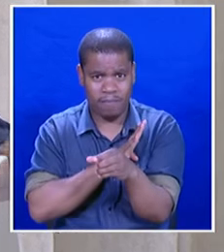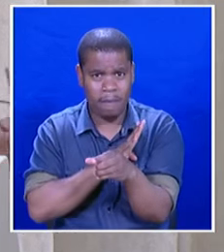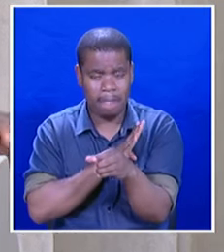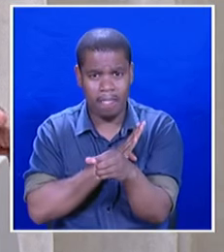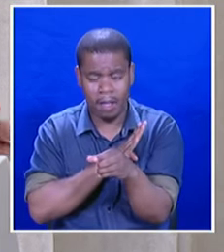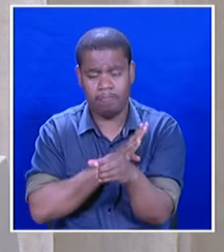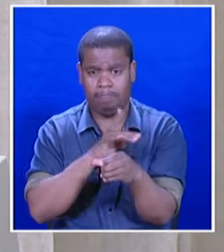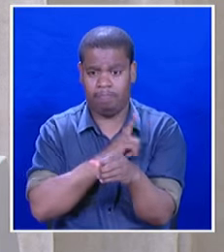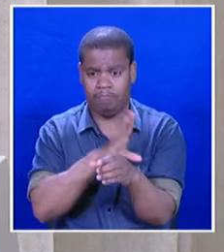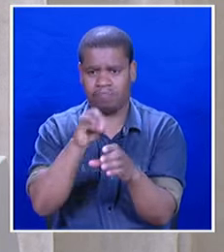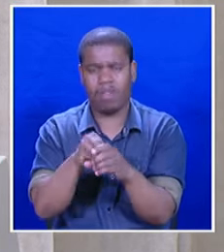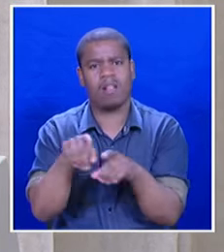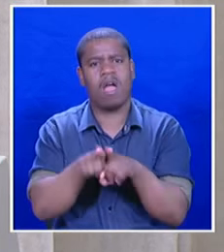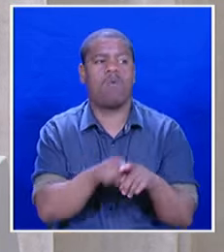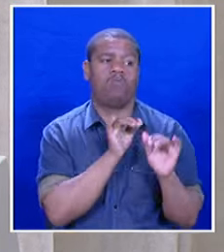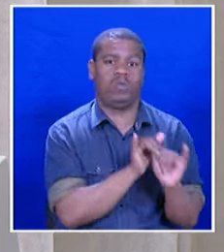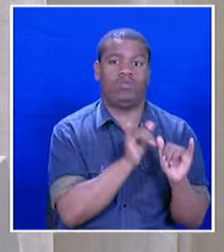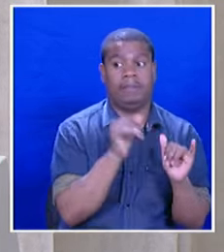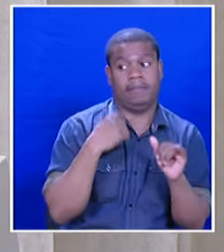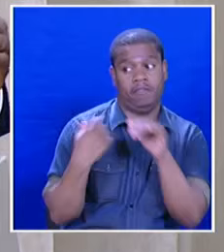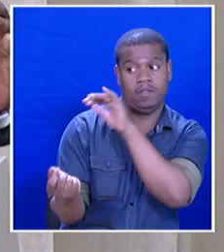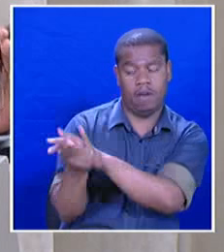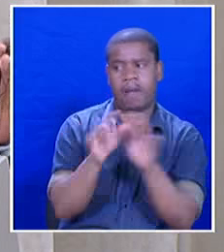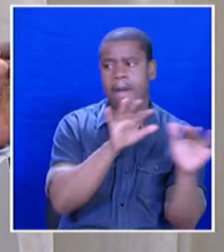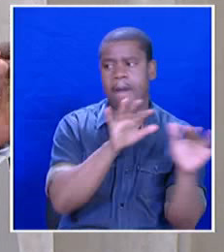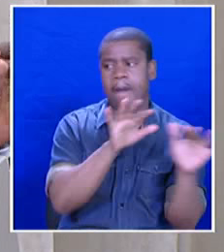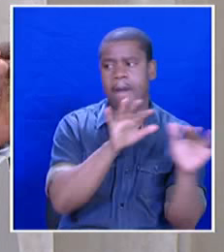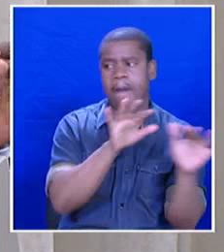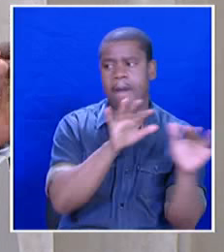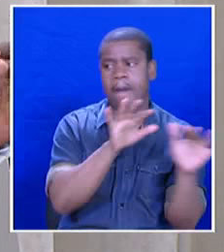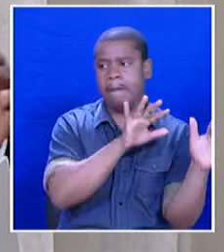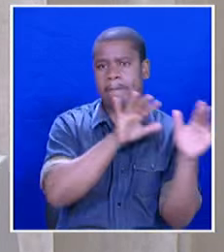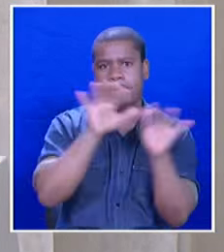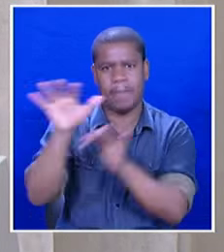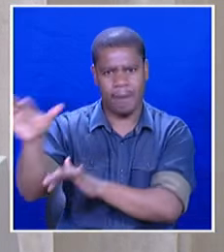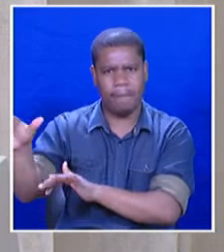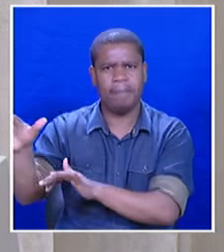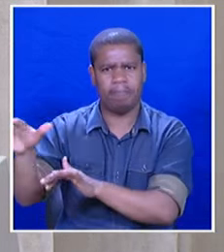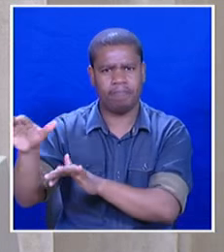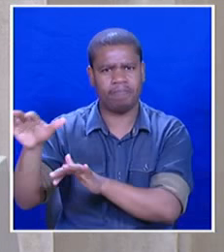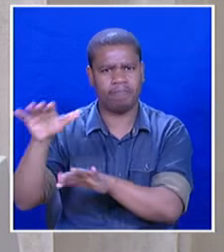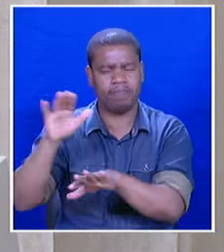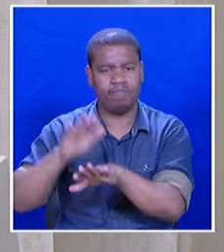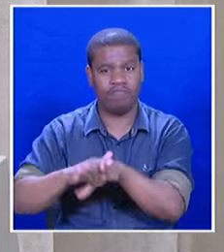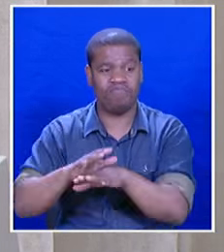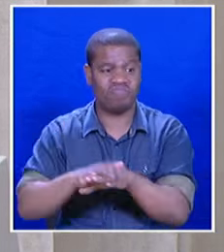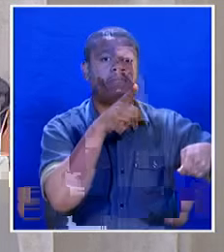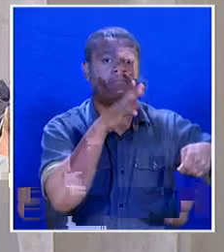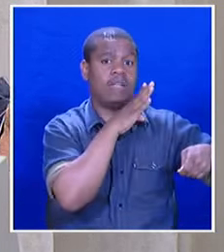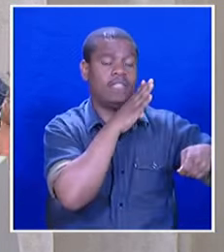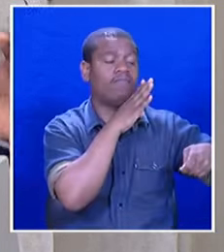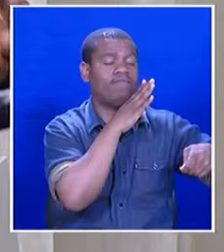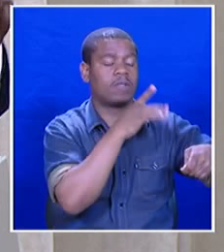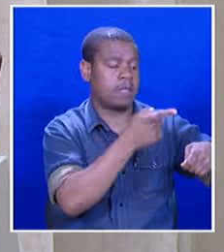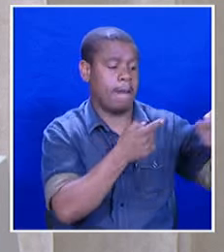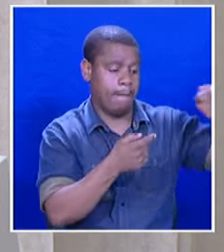then sustained through either stipends from EPWP, private sector also assists. And